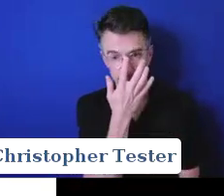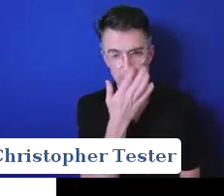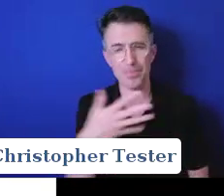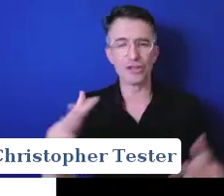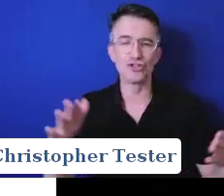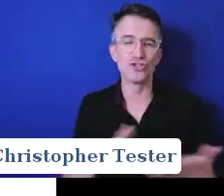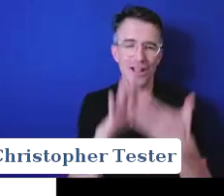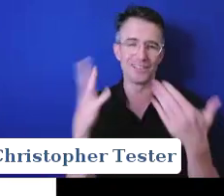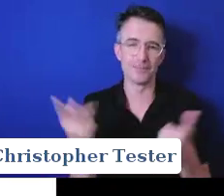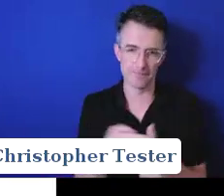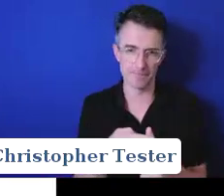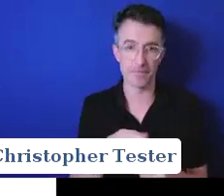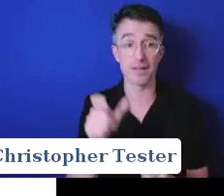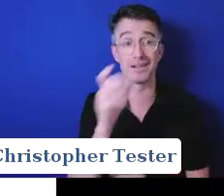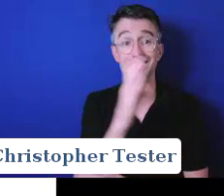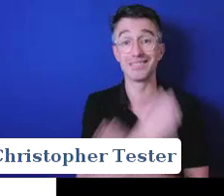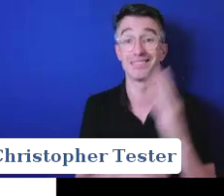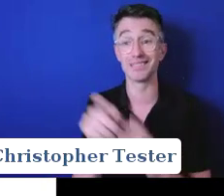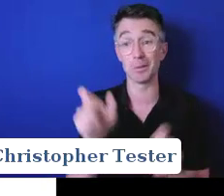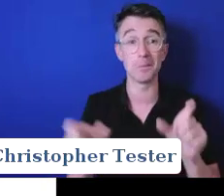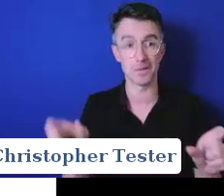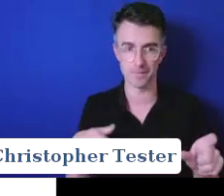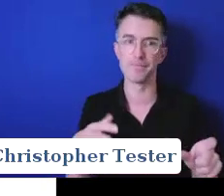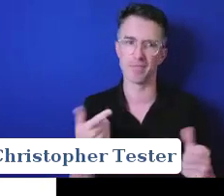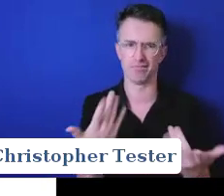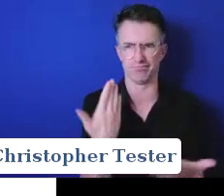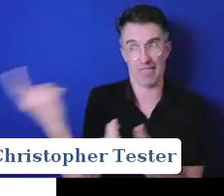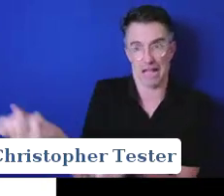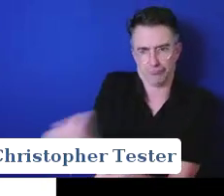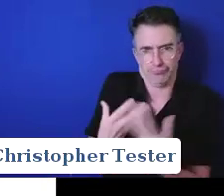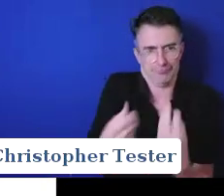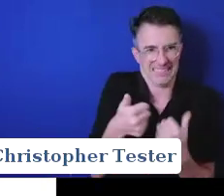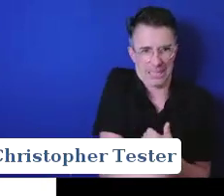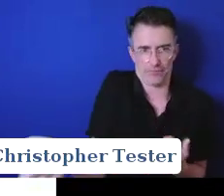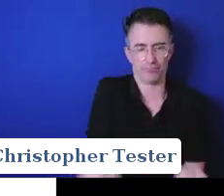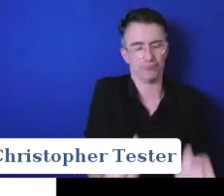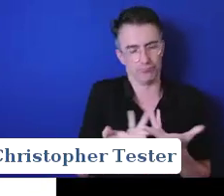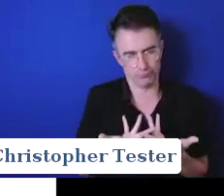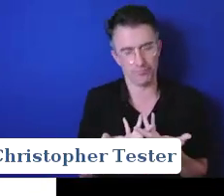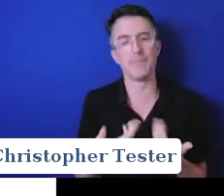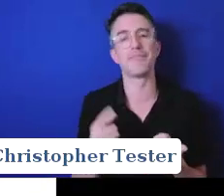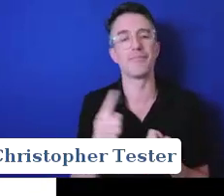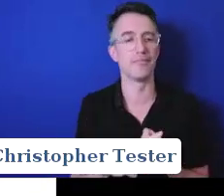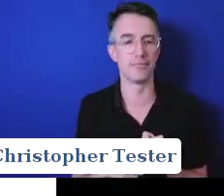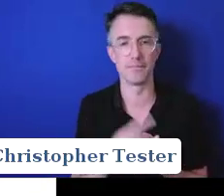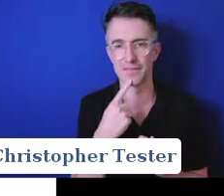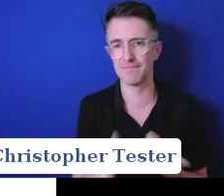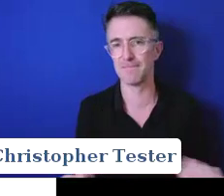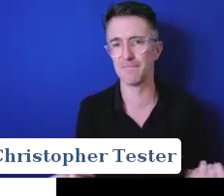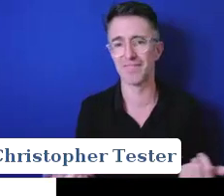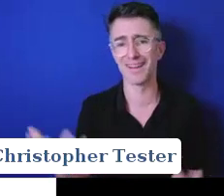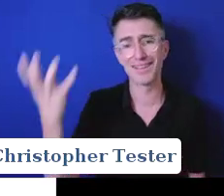disability focal points is the limited skills and knowledge on disability inclusion and